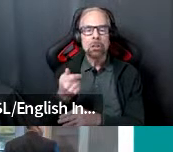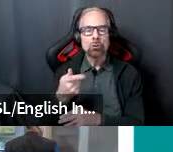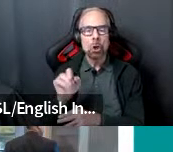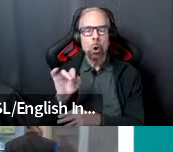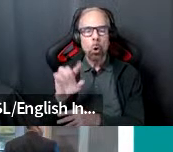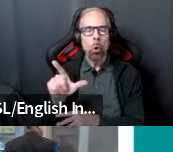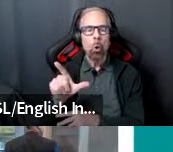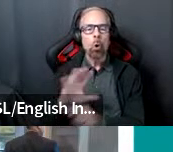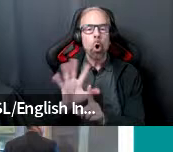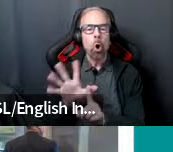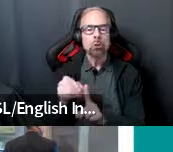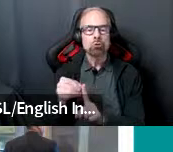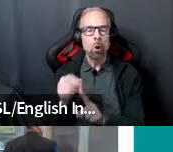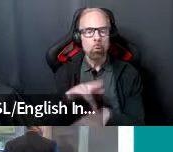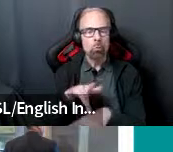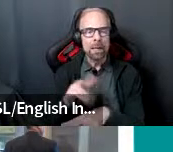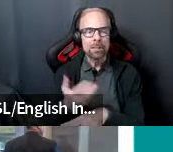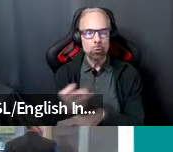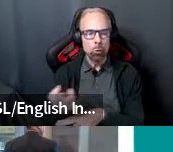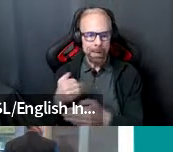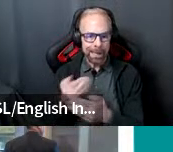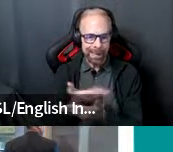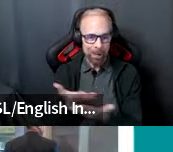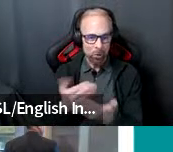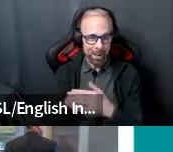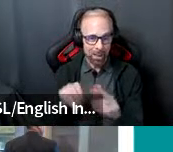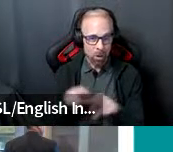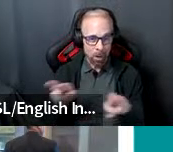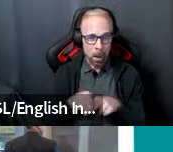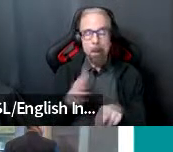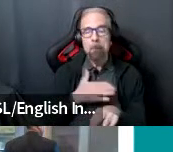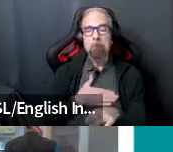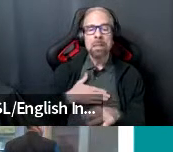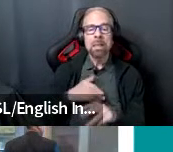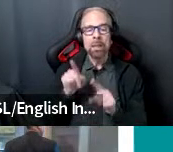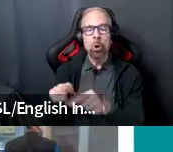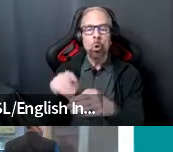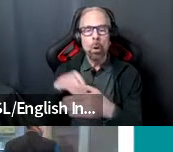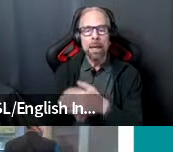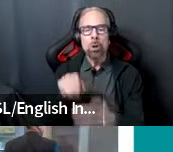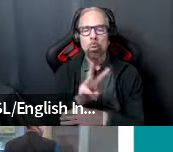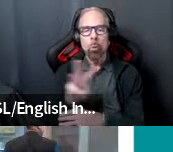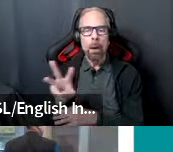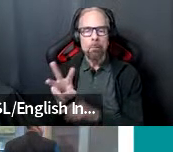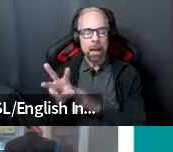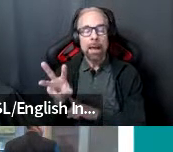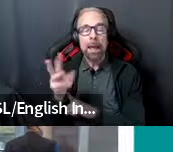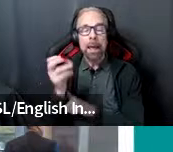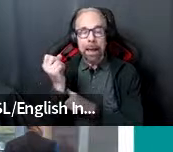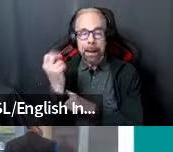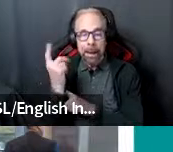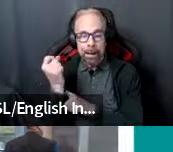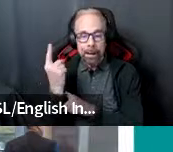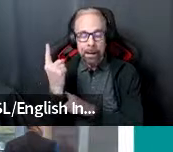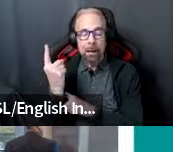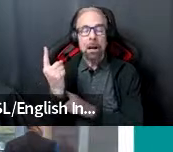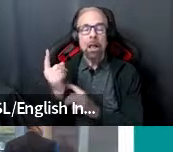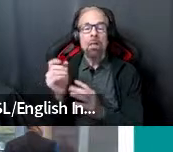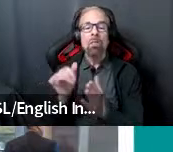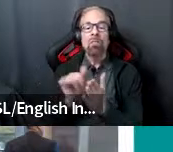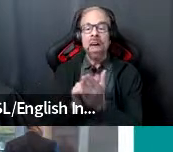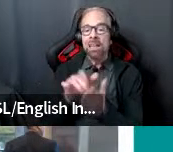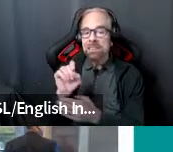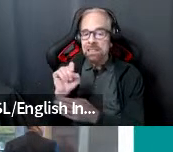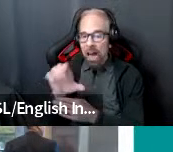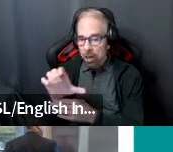So please go to our website, understand what that document is about,